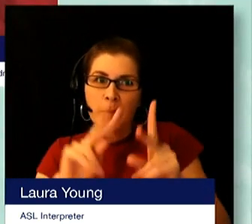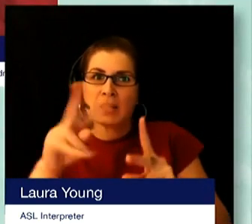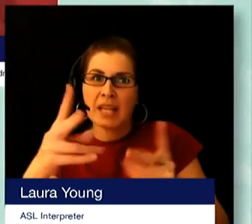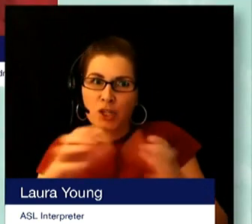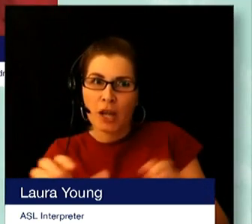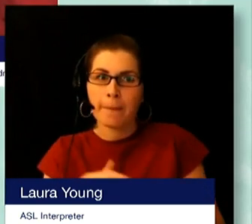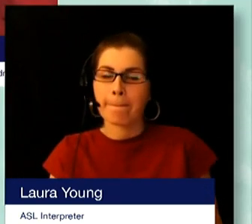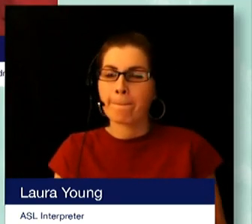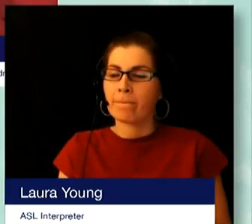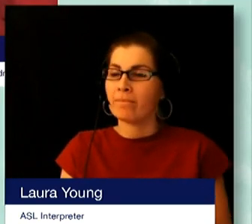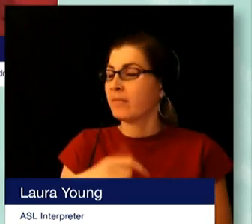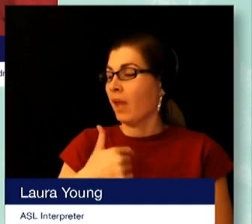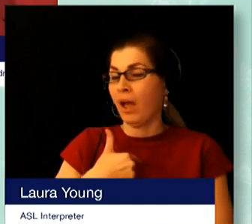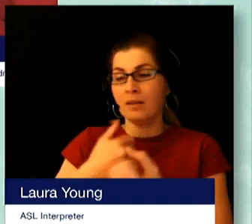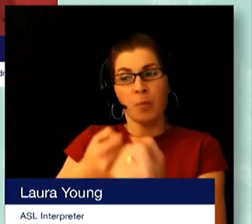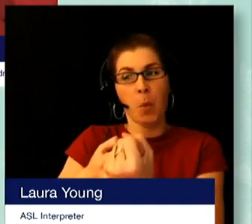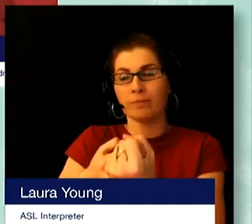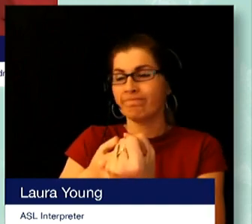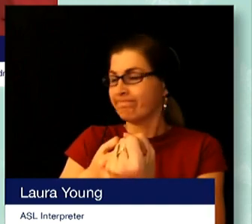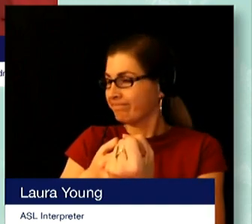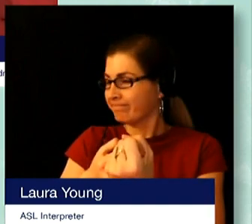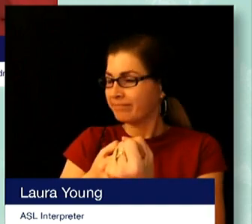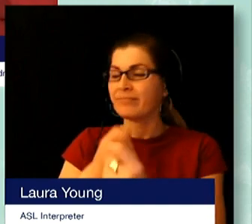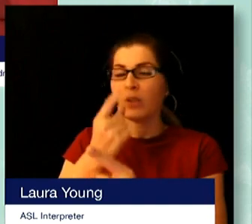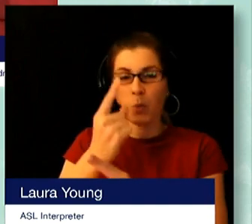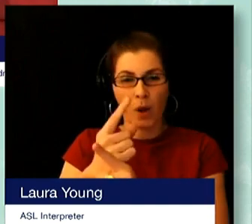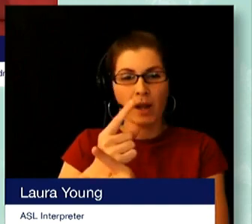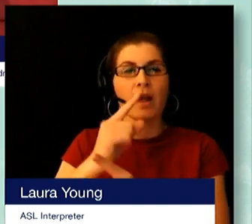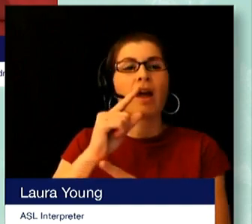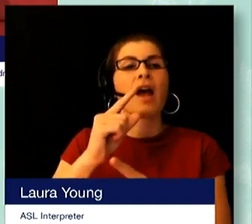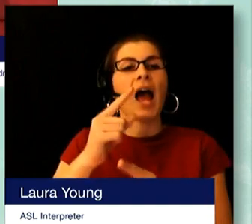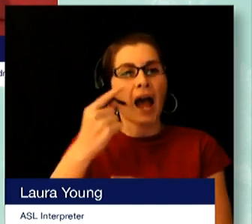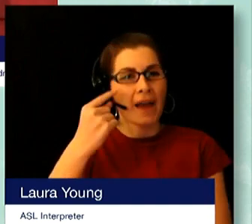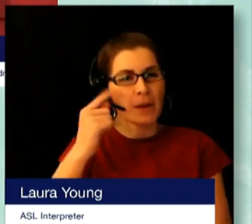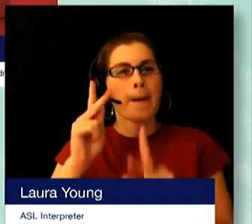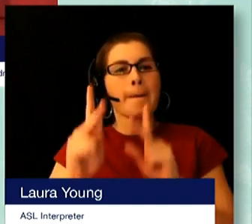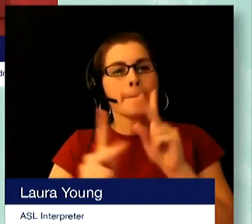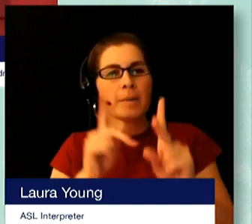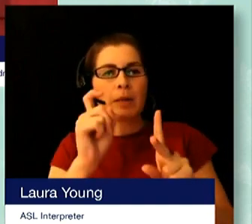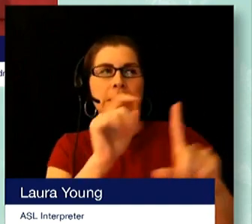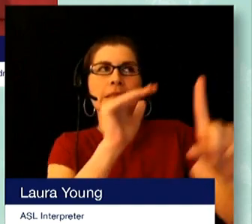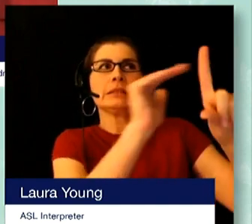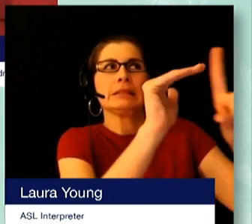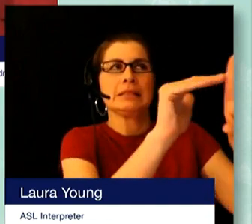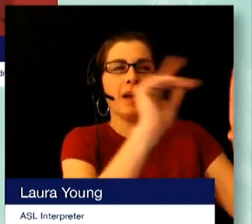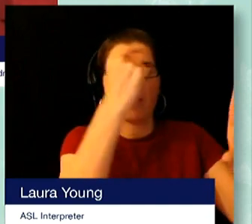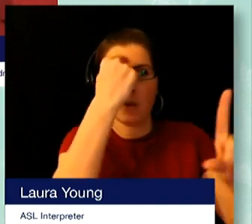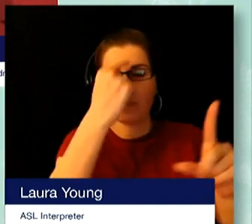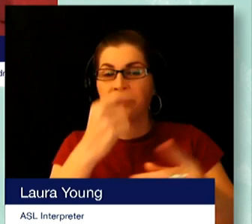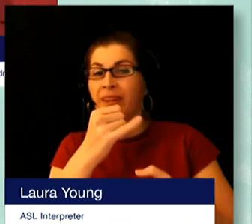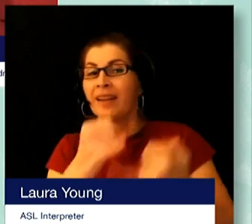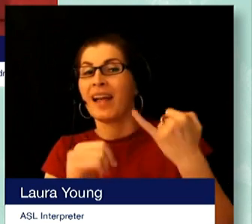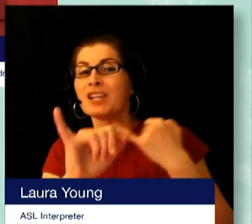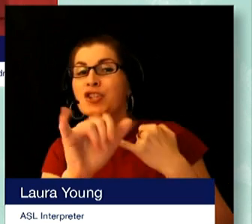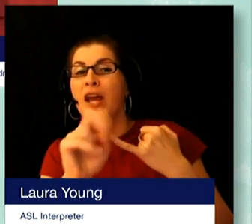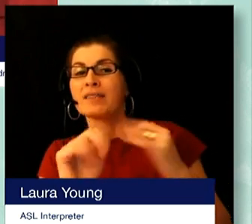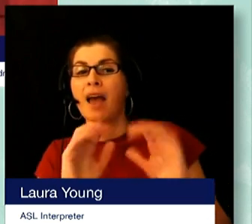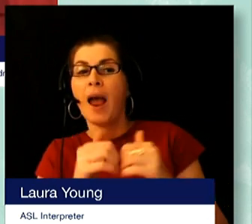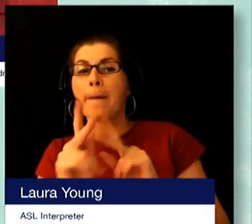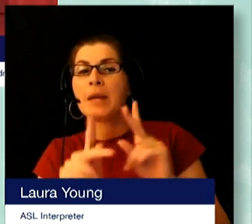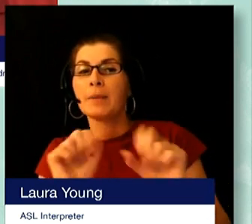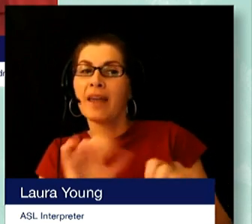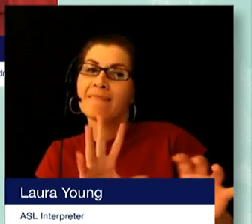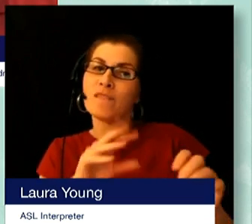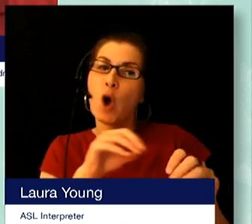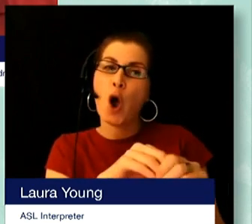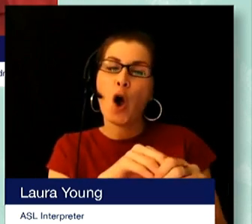Yeah, I second all of that. This is something where governors need to hear from their constituents. So Jason, we'll end on you. What can people do? How can people get involved in the fight